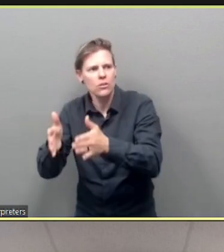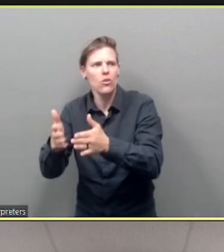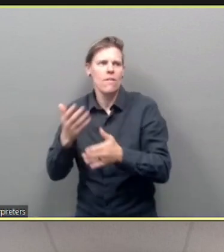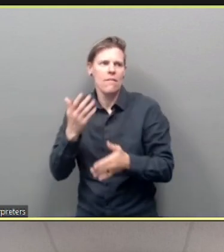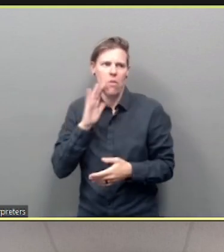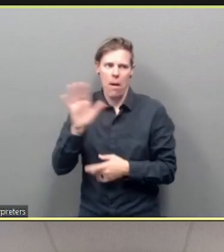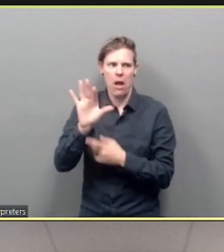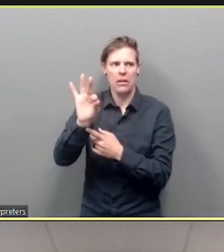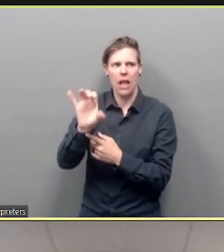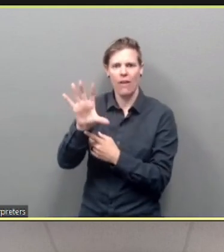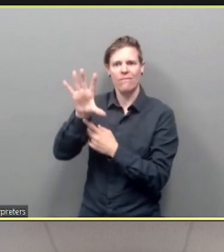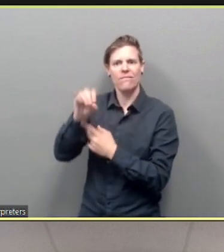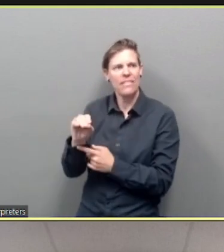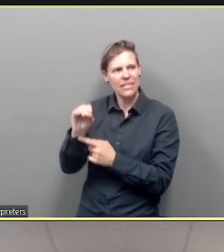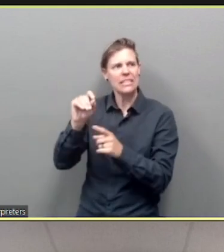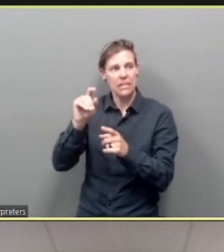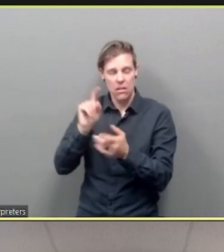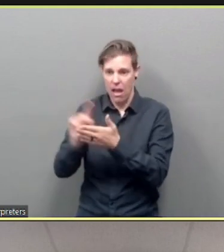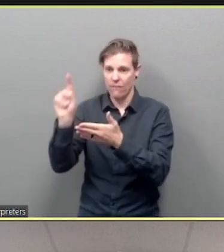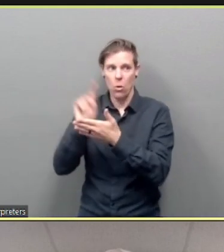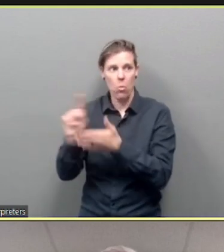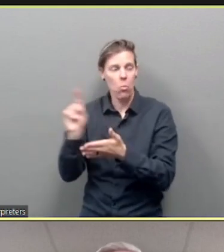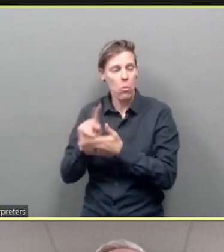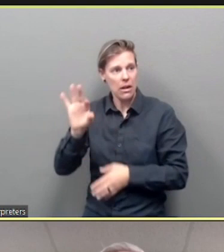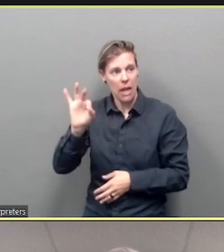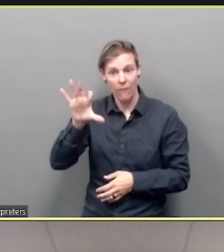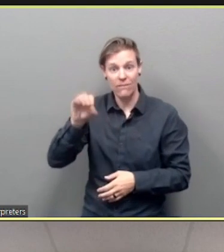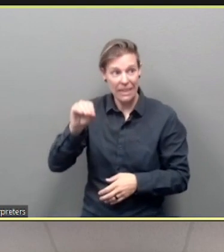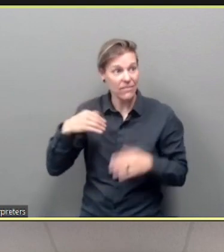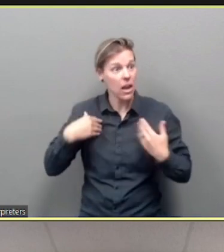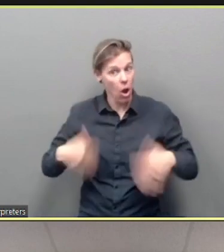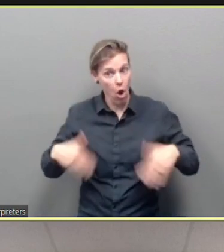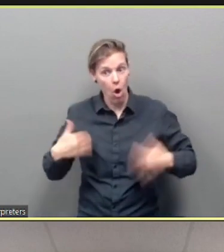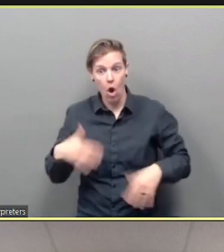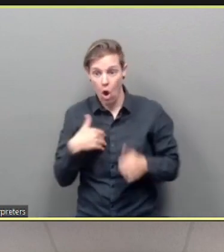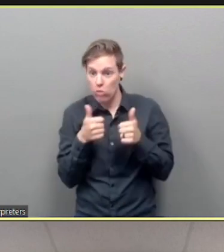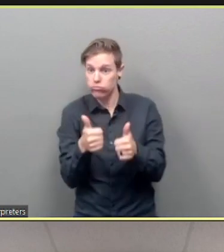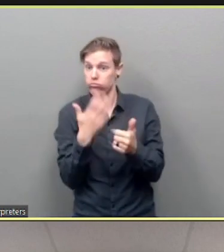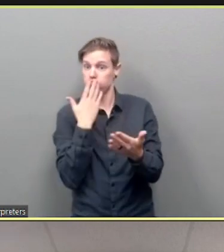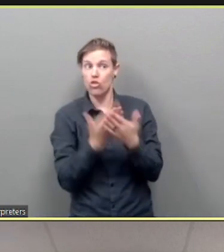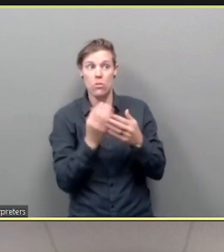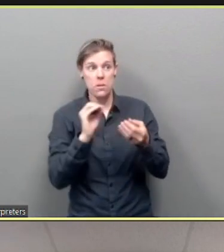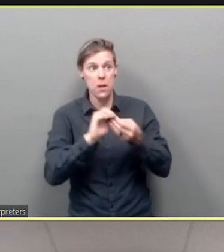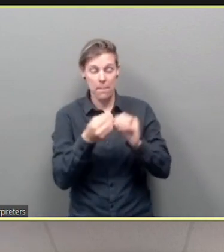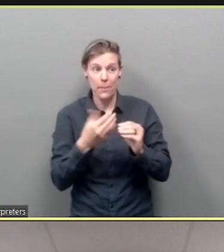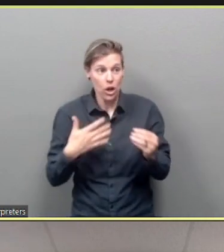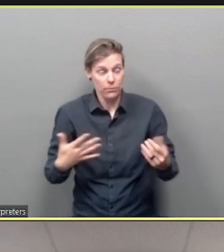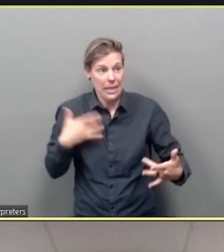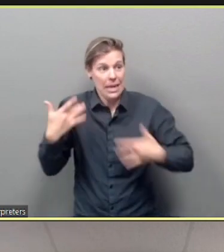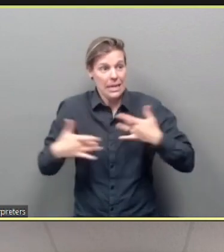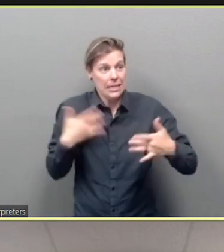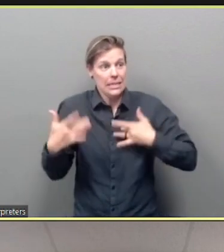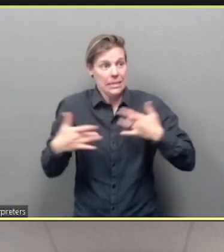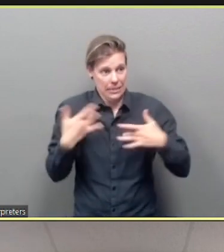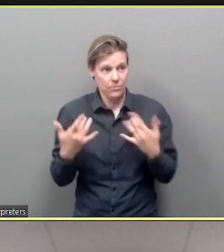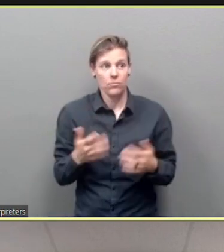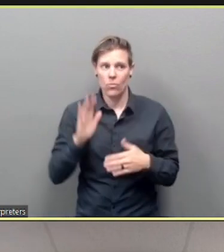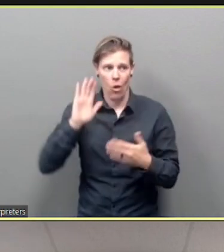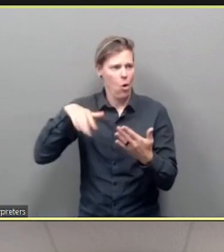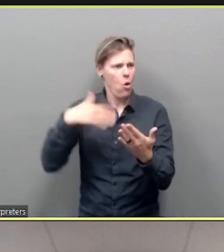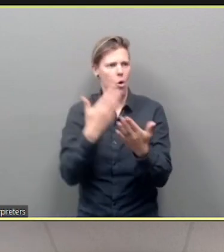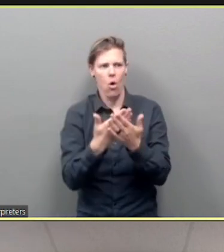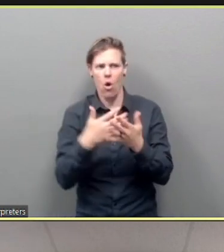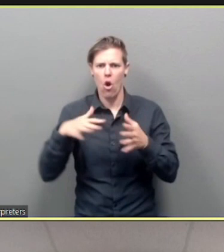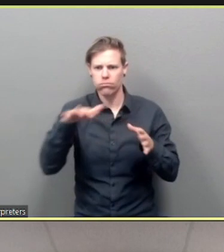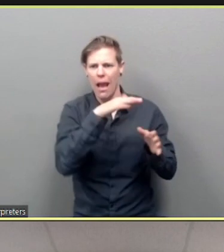week is, I never thought we'd get that high. Really excited. And all of those things that I showed you in the Swiss cheese model still